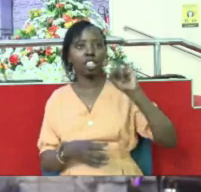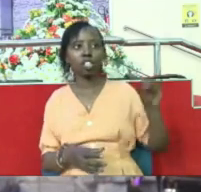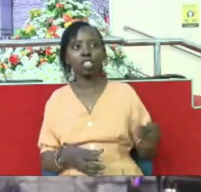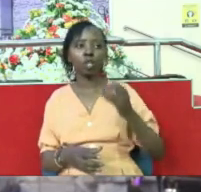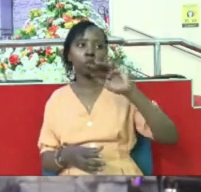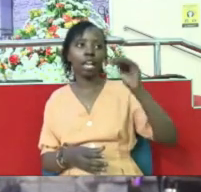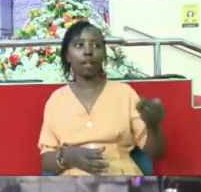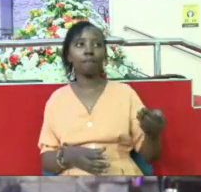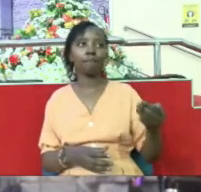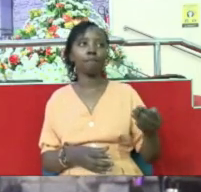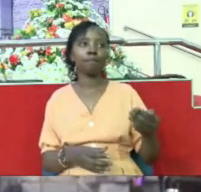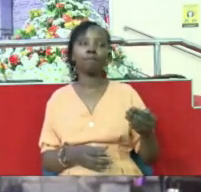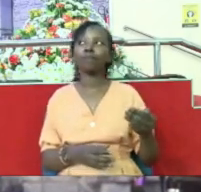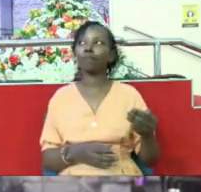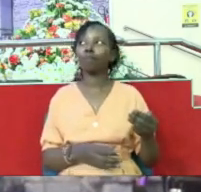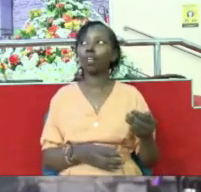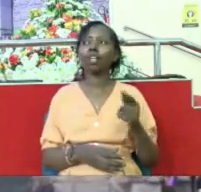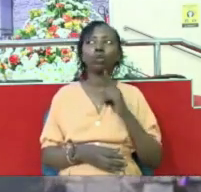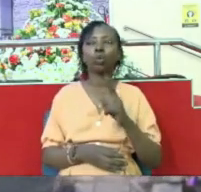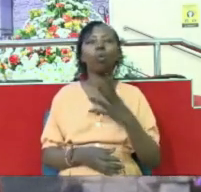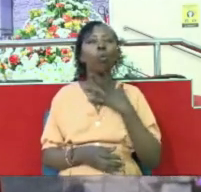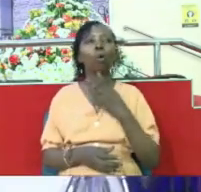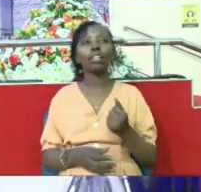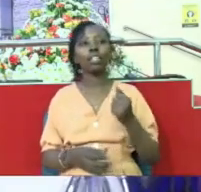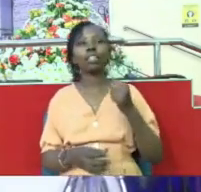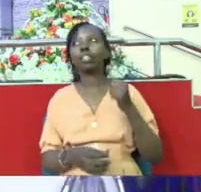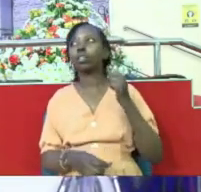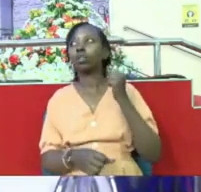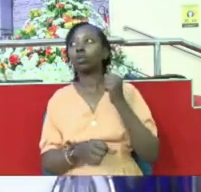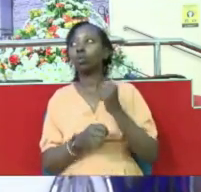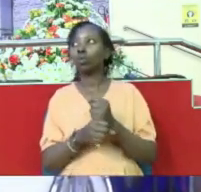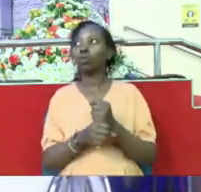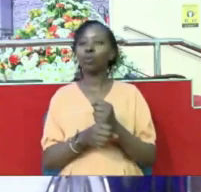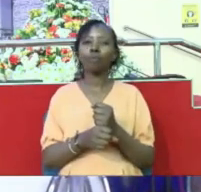Blessed be the name of the Lord. They want to do it for another. This was not theirs.